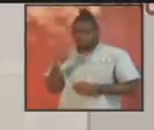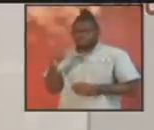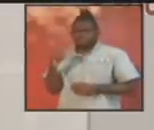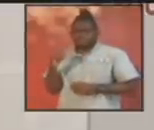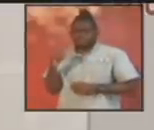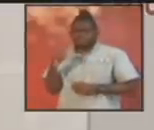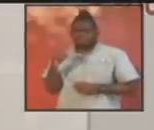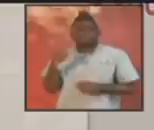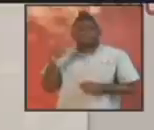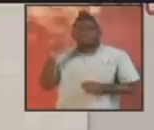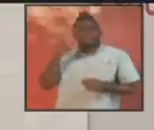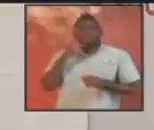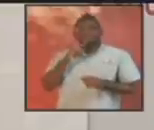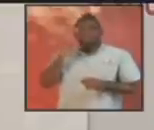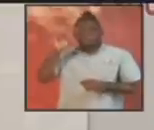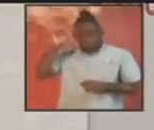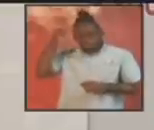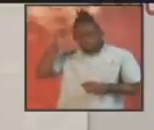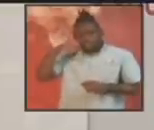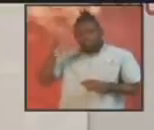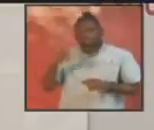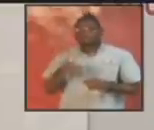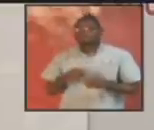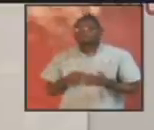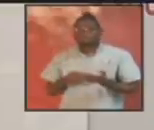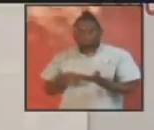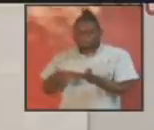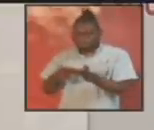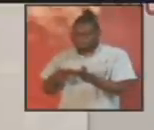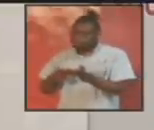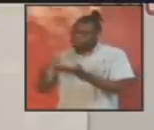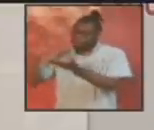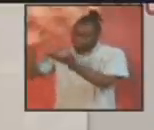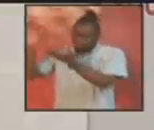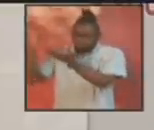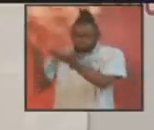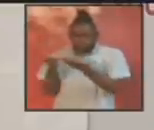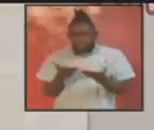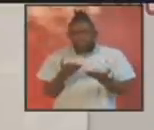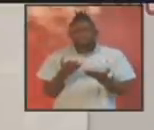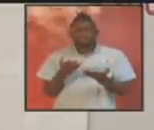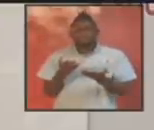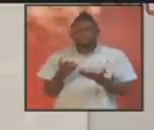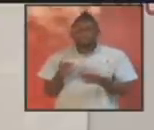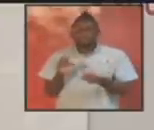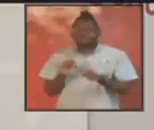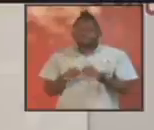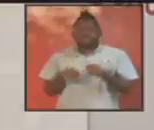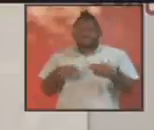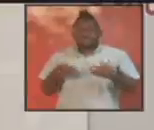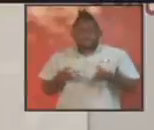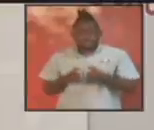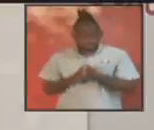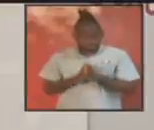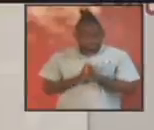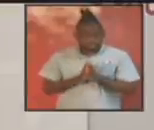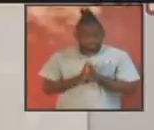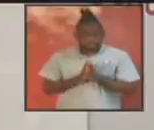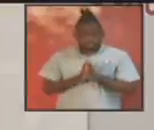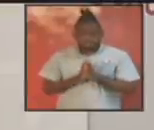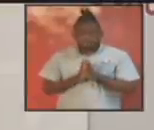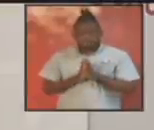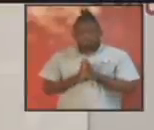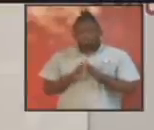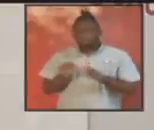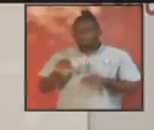in communicating with the Serum Institute, and we sought the assistance of our High Commissioner in Delhi,